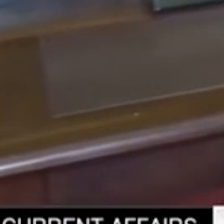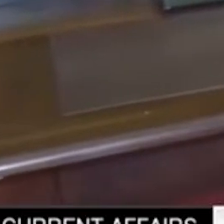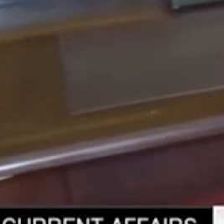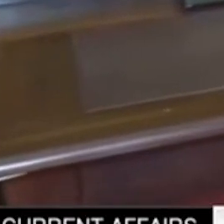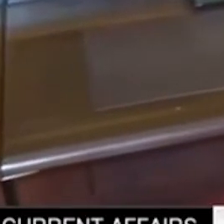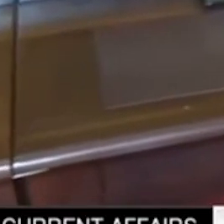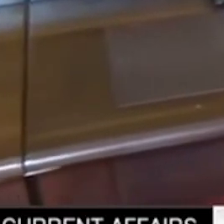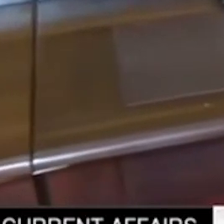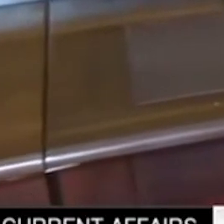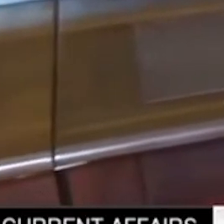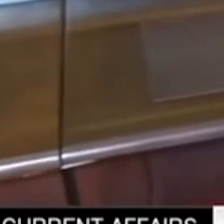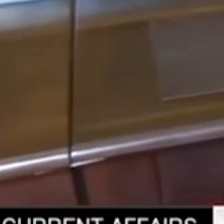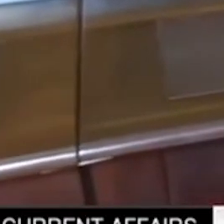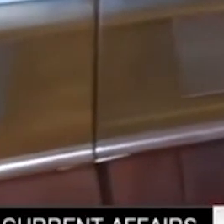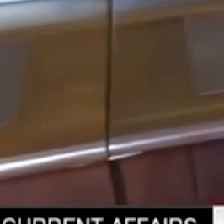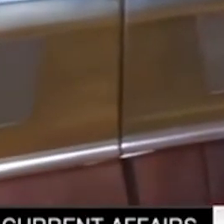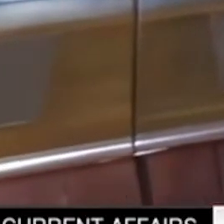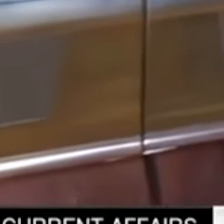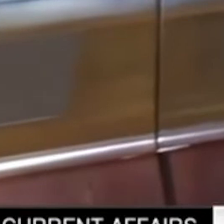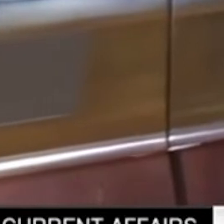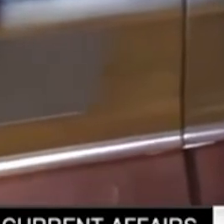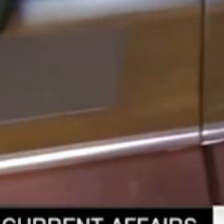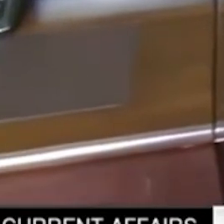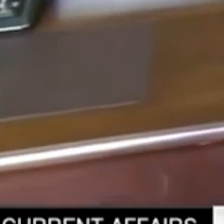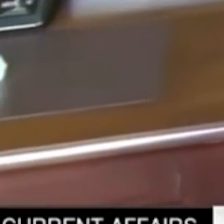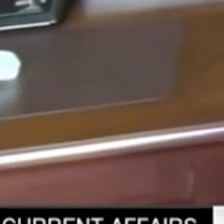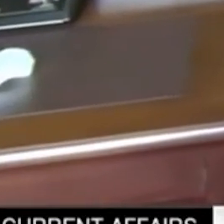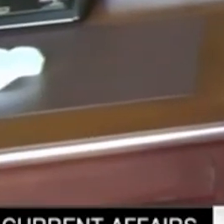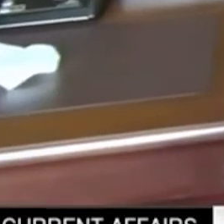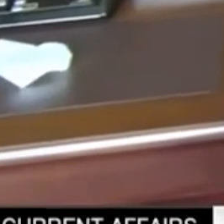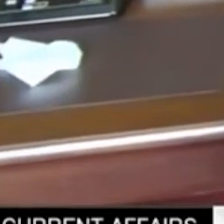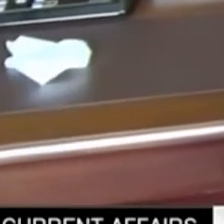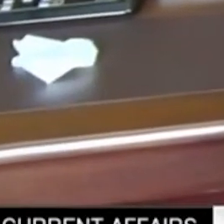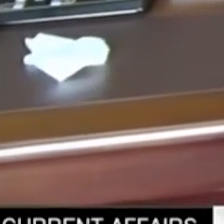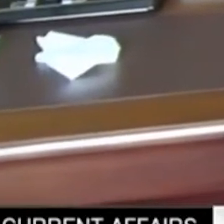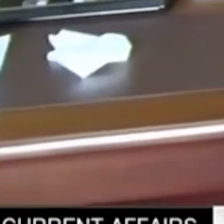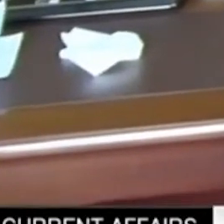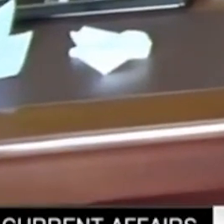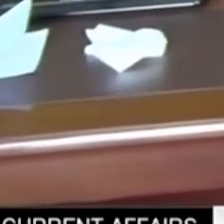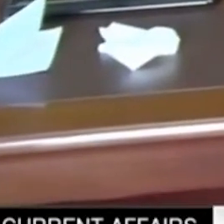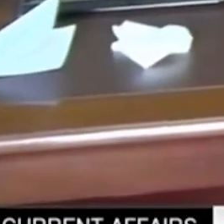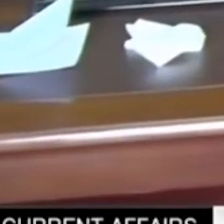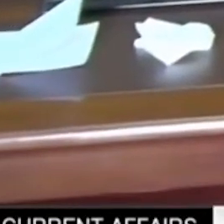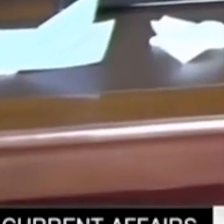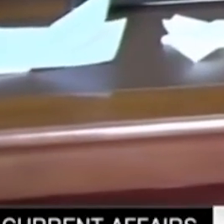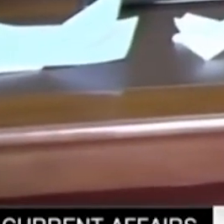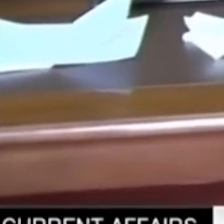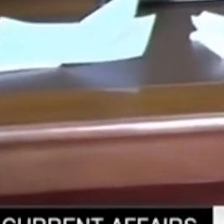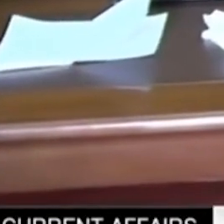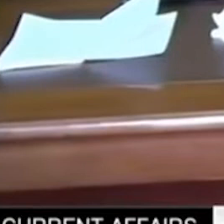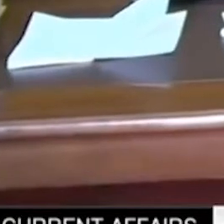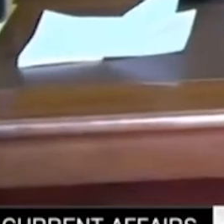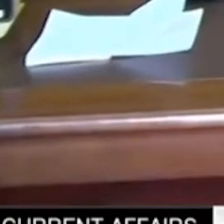though government will decide with which vaccines to be